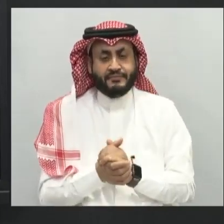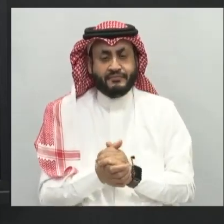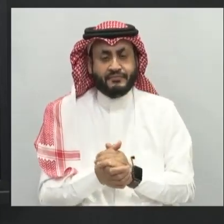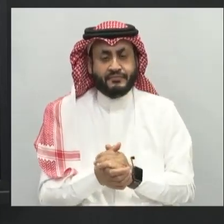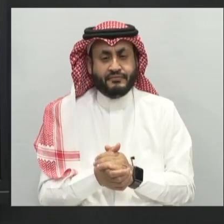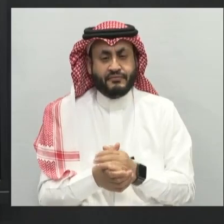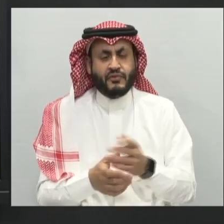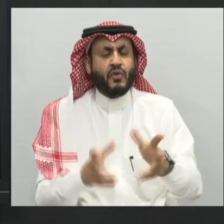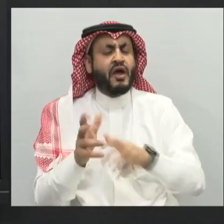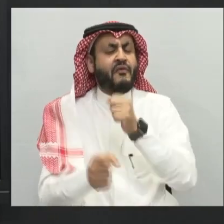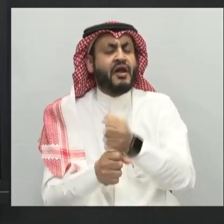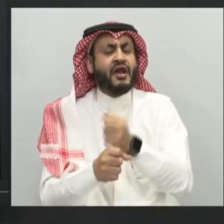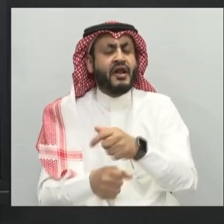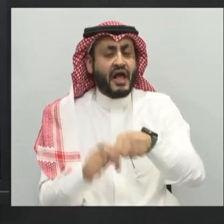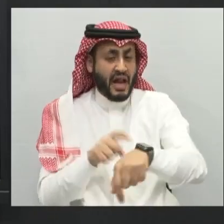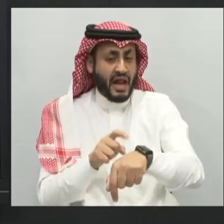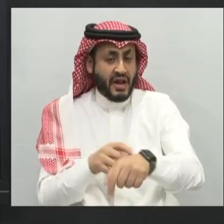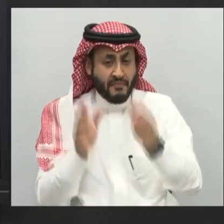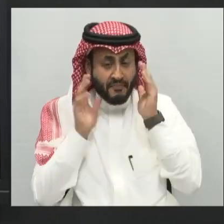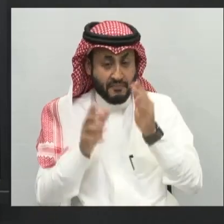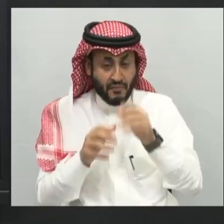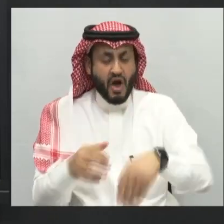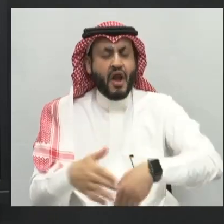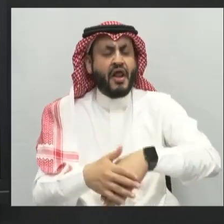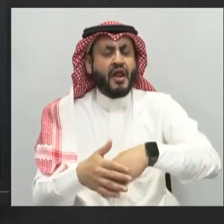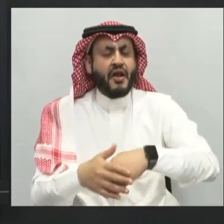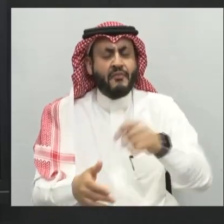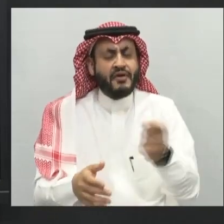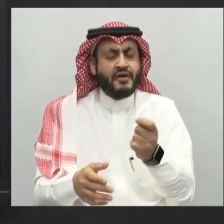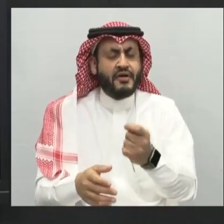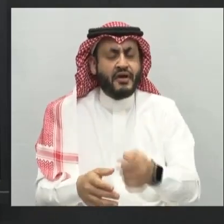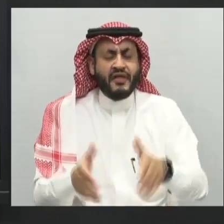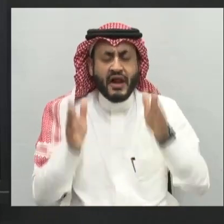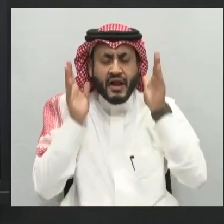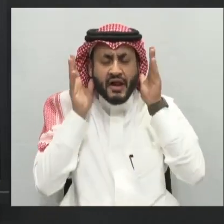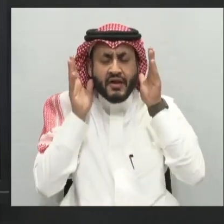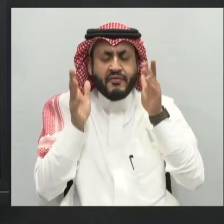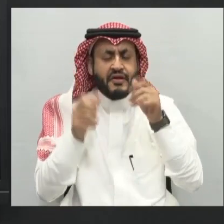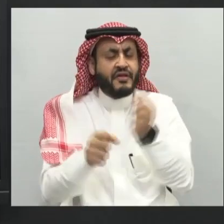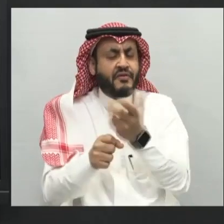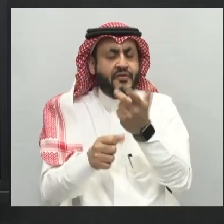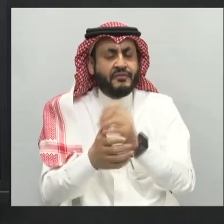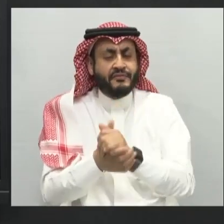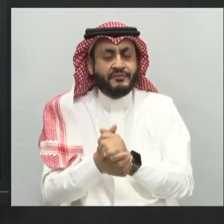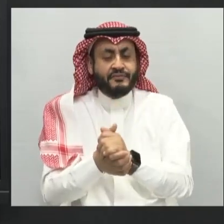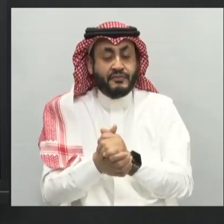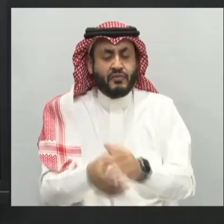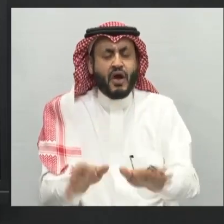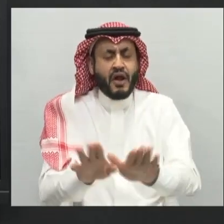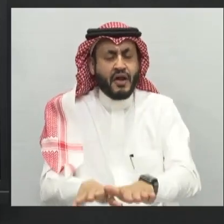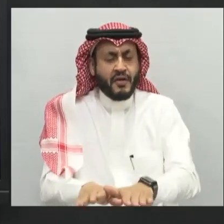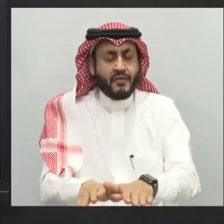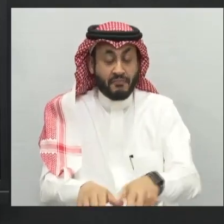time to pray? While you're playing, while you're writing or reading or doing anything, what do? You put everything